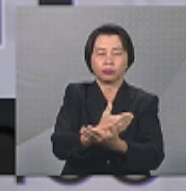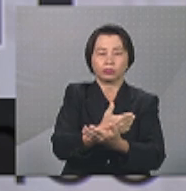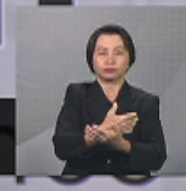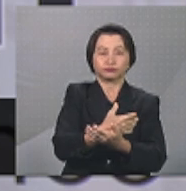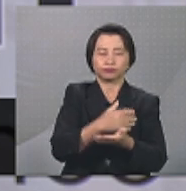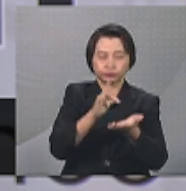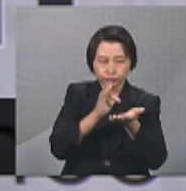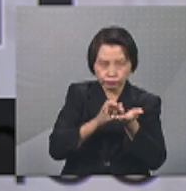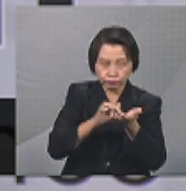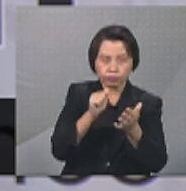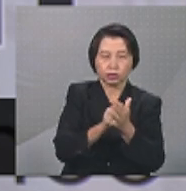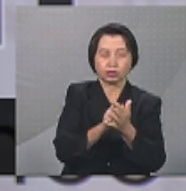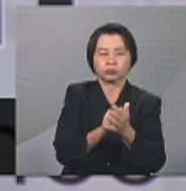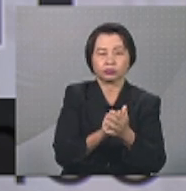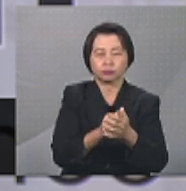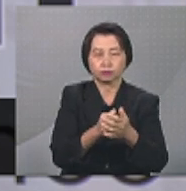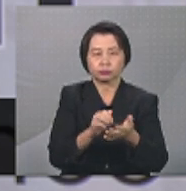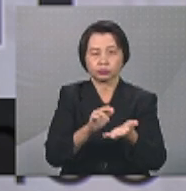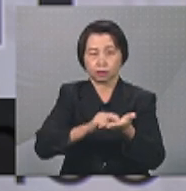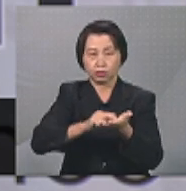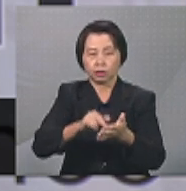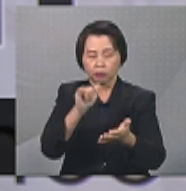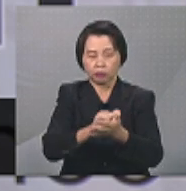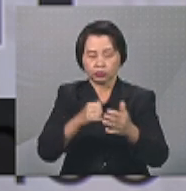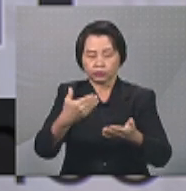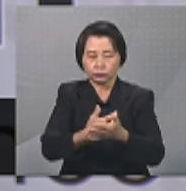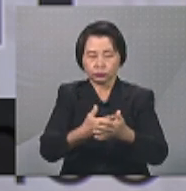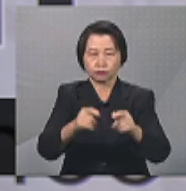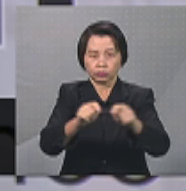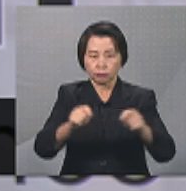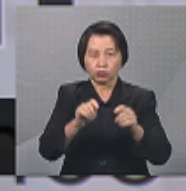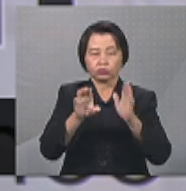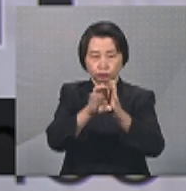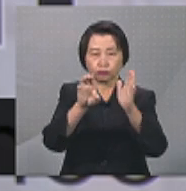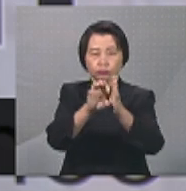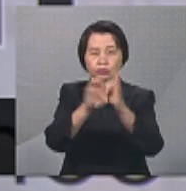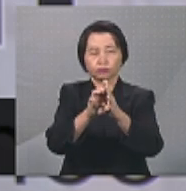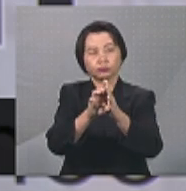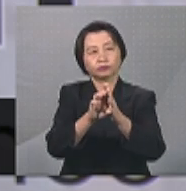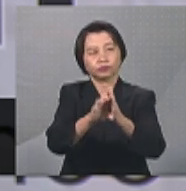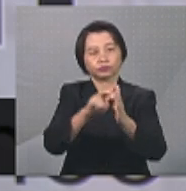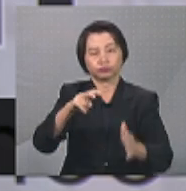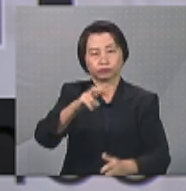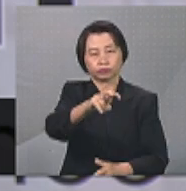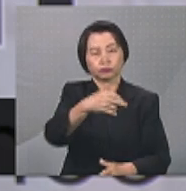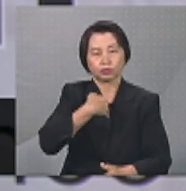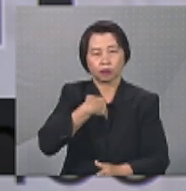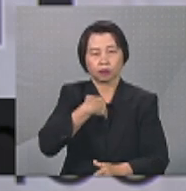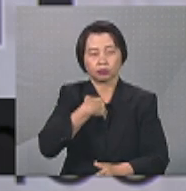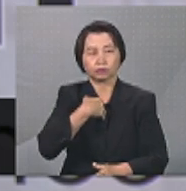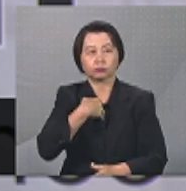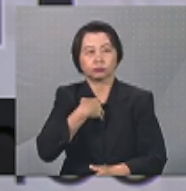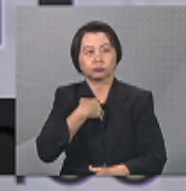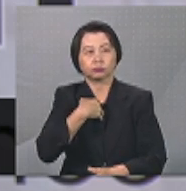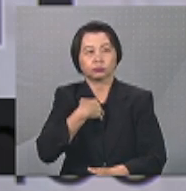treatment. So I think this is a new area. For example, virus, probably if they have a few strains,